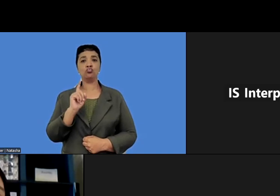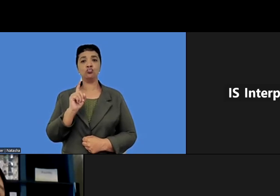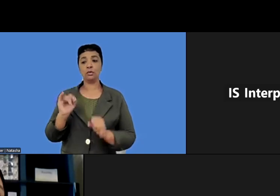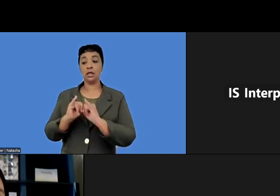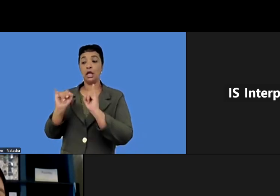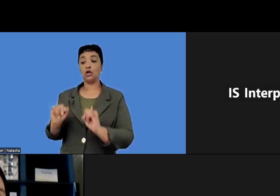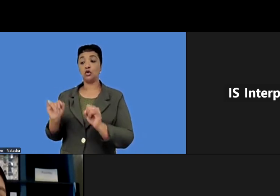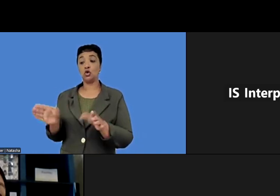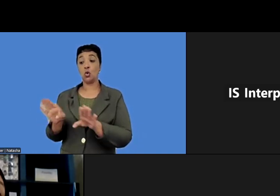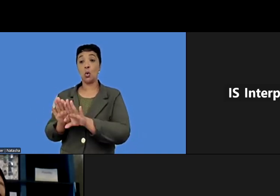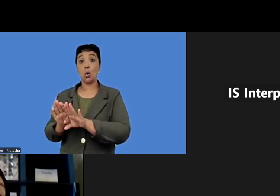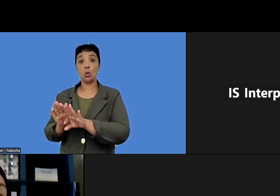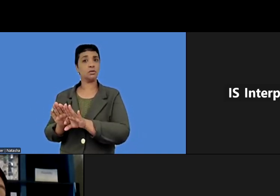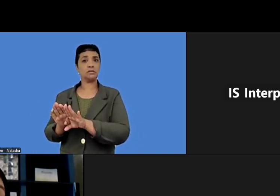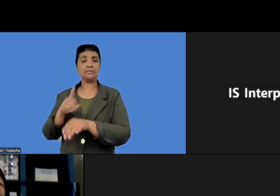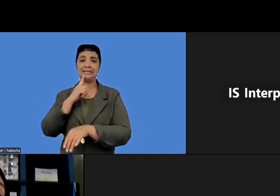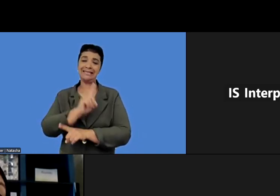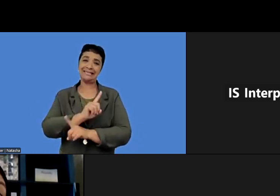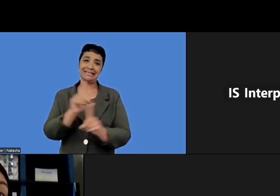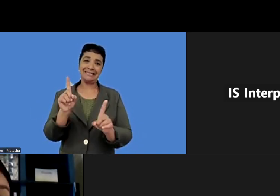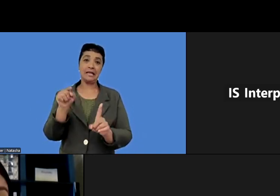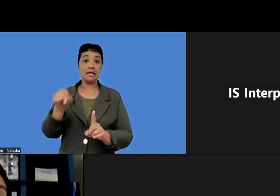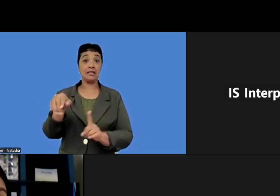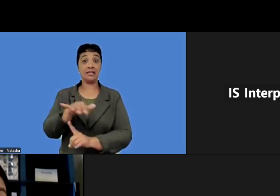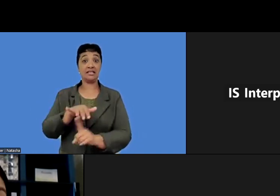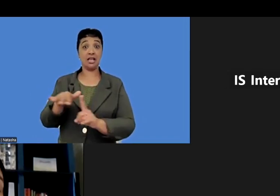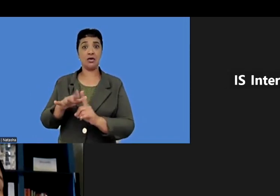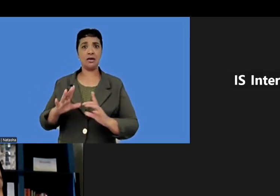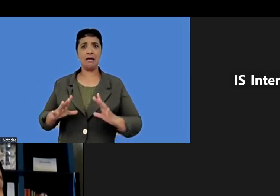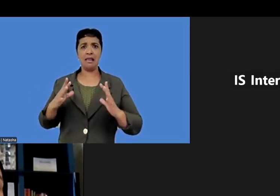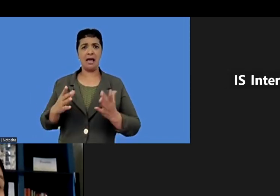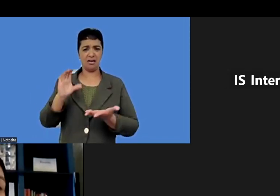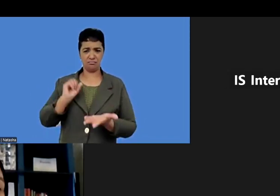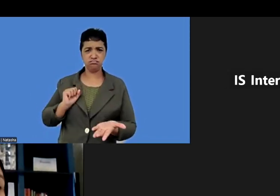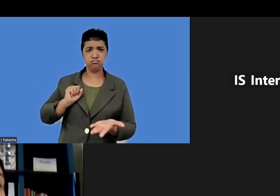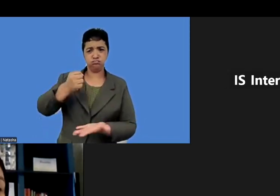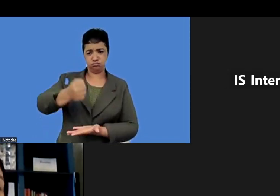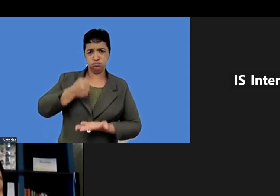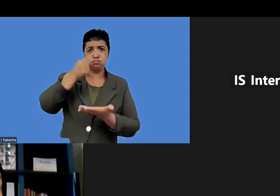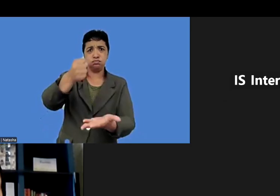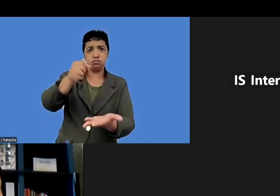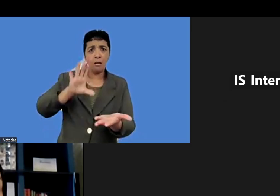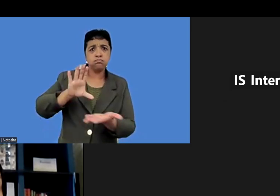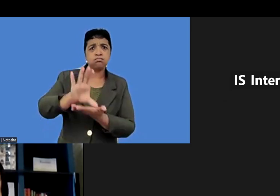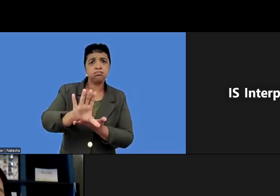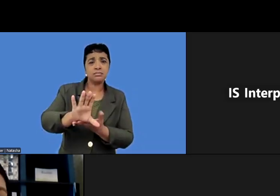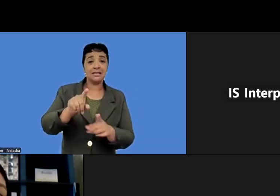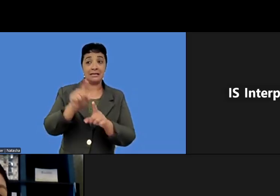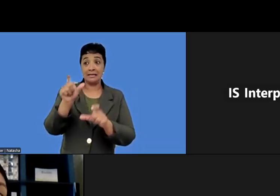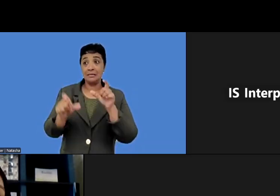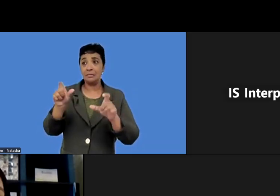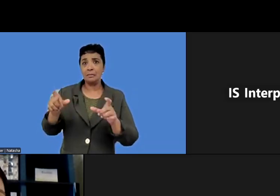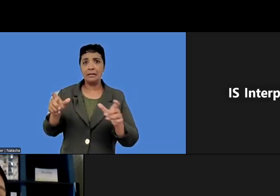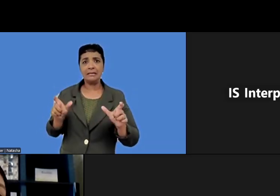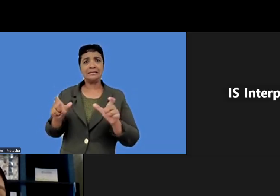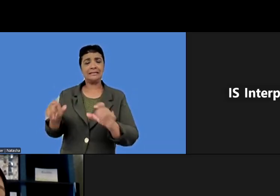deinstitutionalization, stating that Life Esidimeni was too costly and these chronic patients were kept in an institution